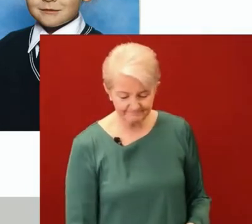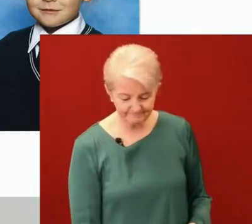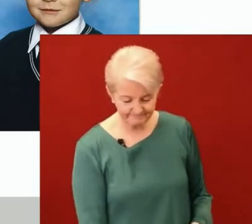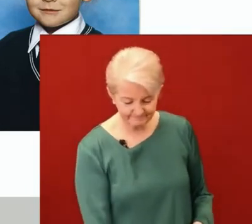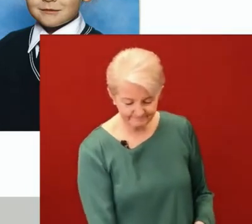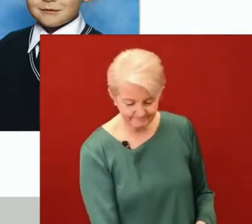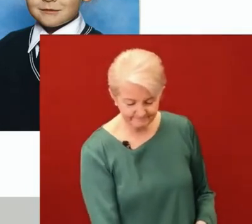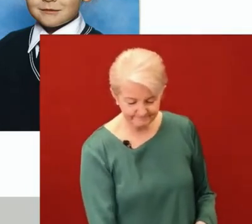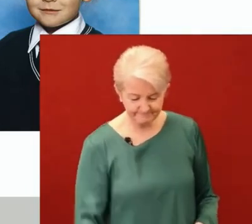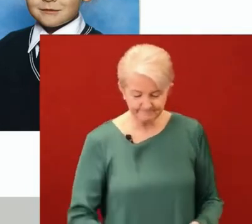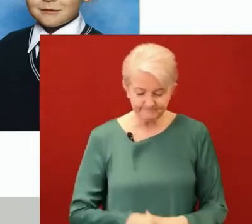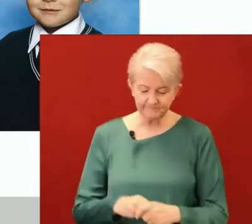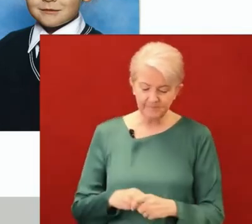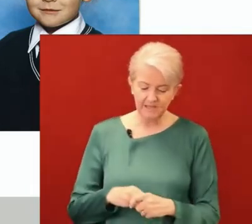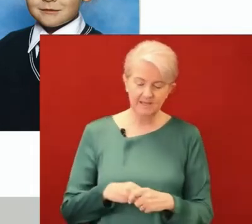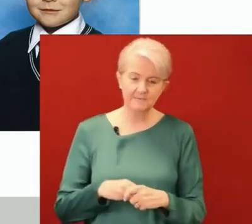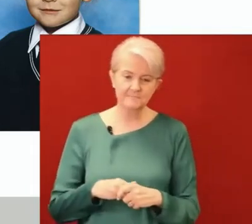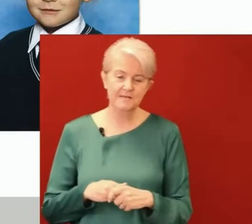work.